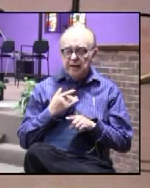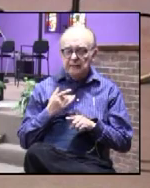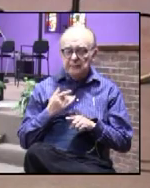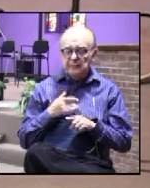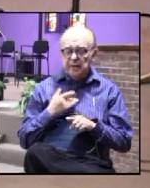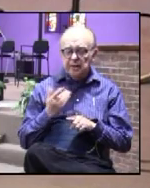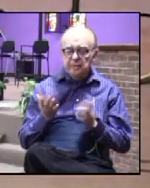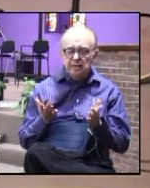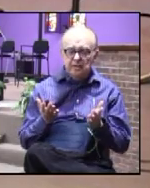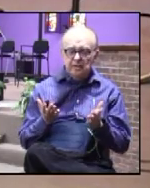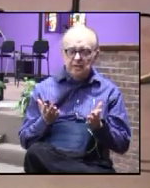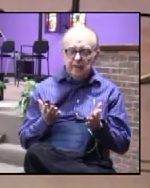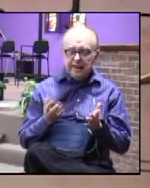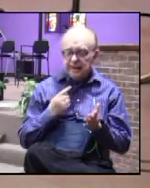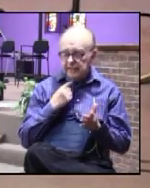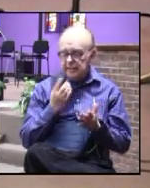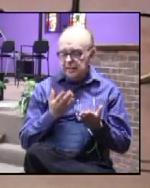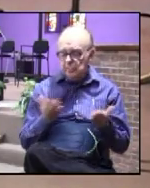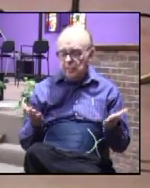So what did he say?